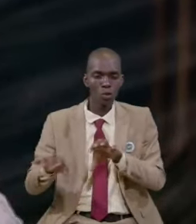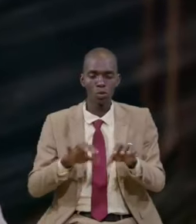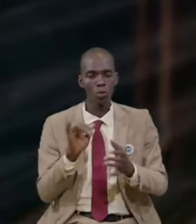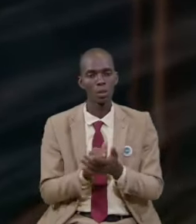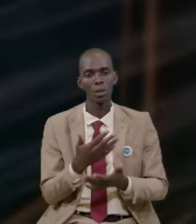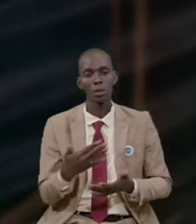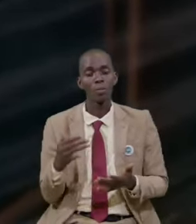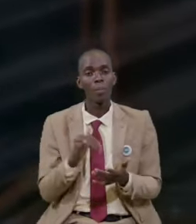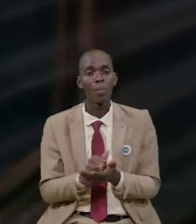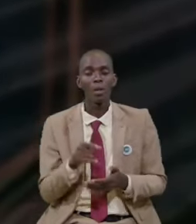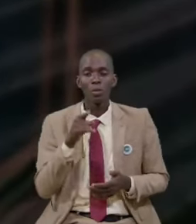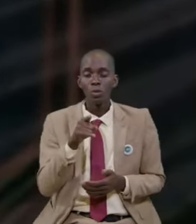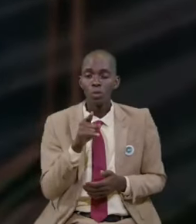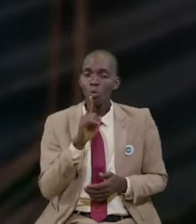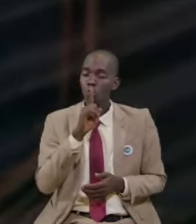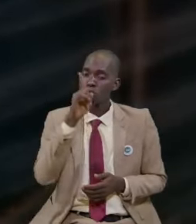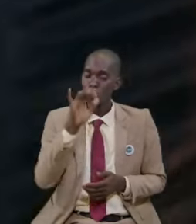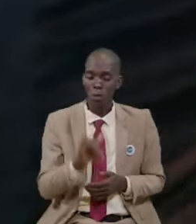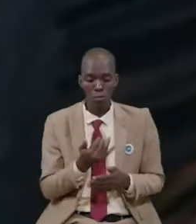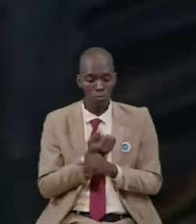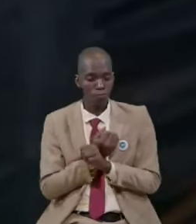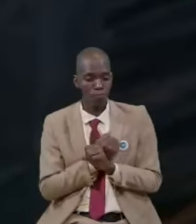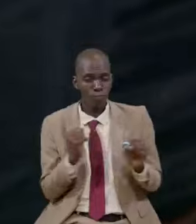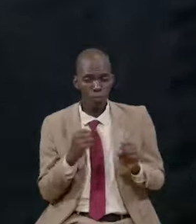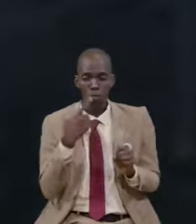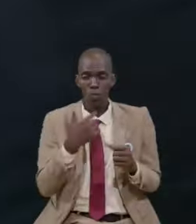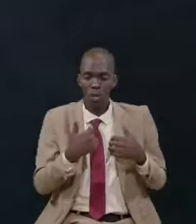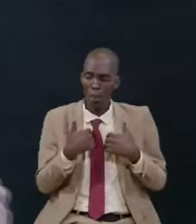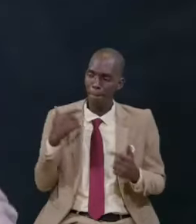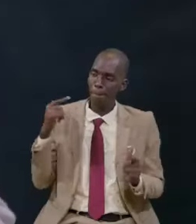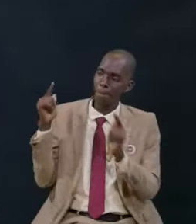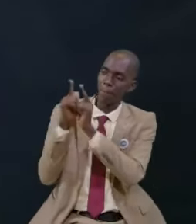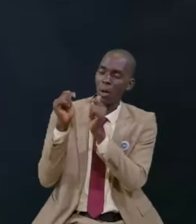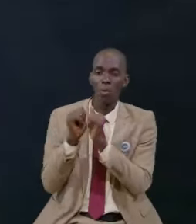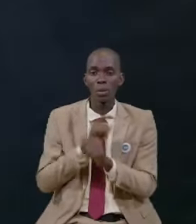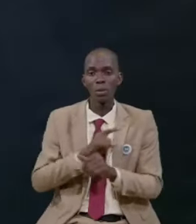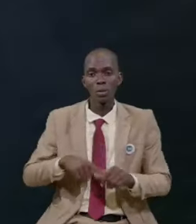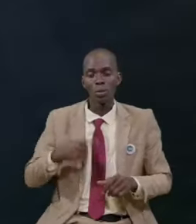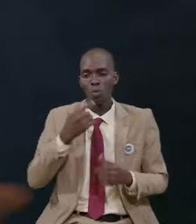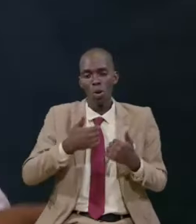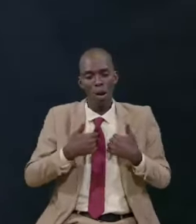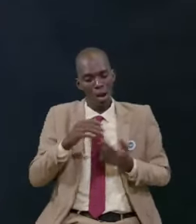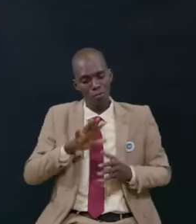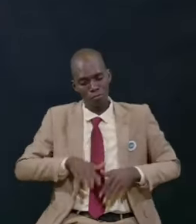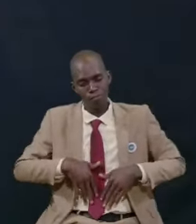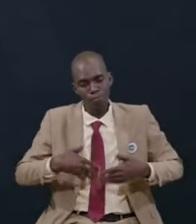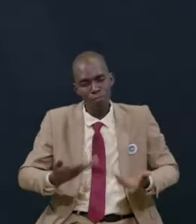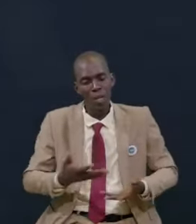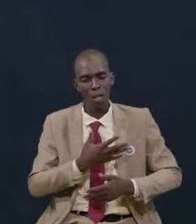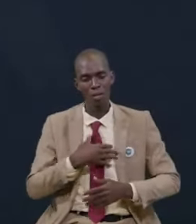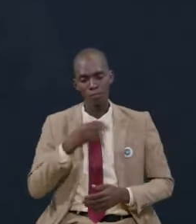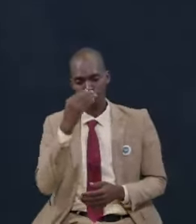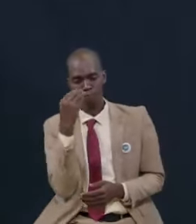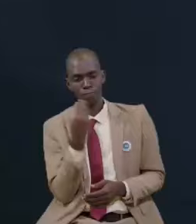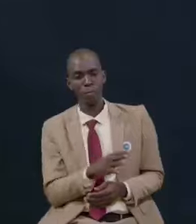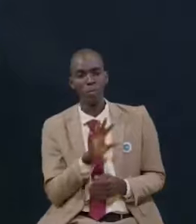who has met the Lord and he has confessed and he has forsaken his sins, he doesn't do like that